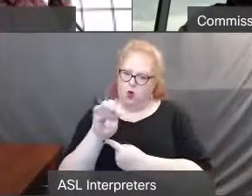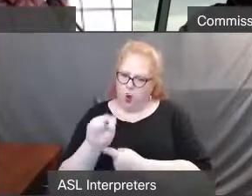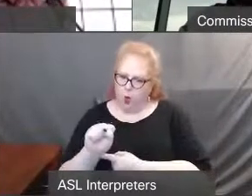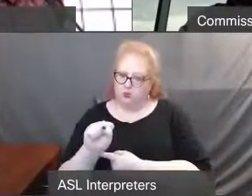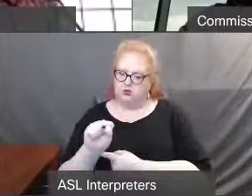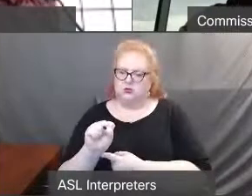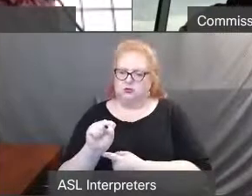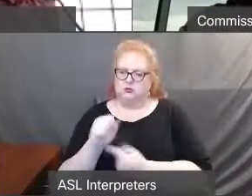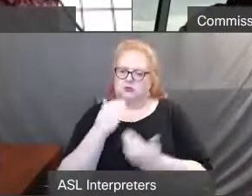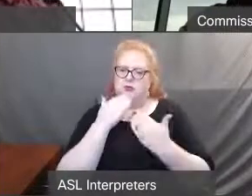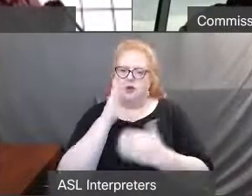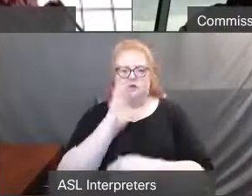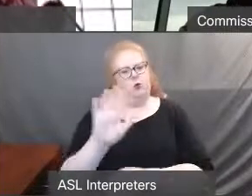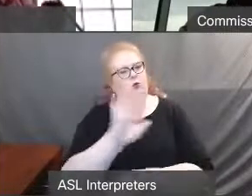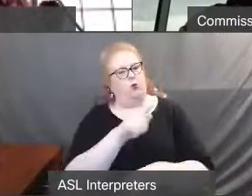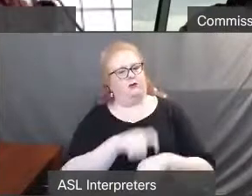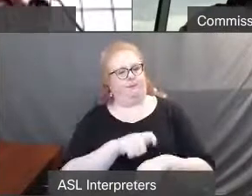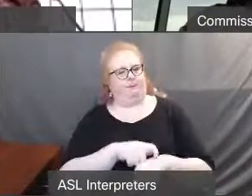thank you for your time.